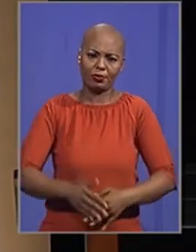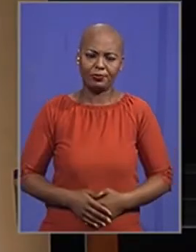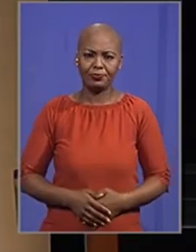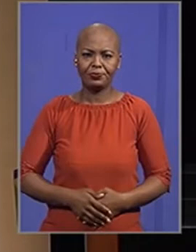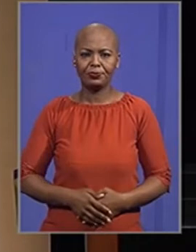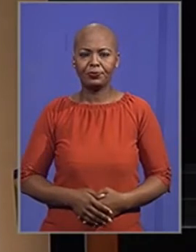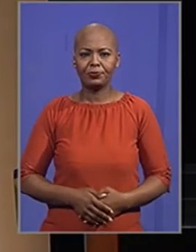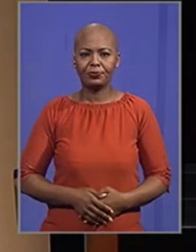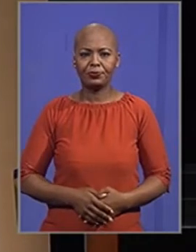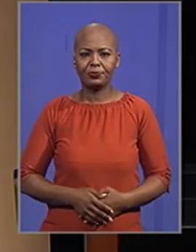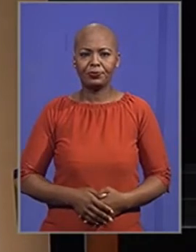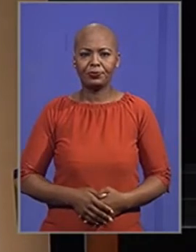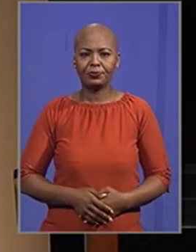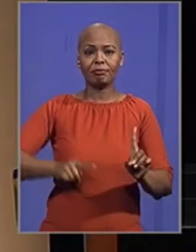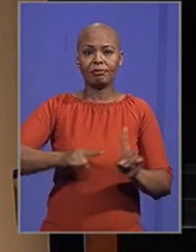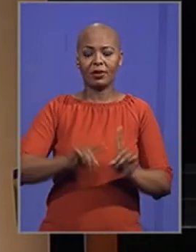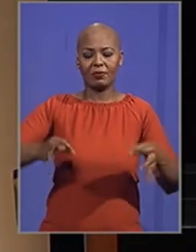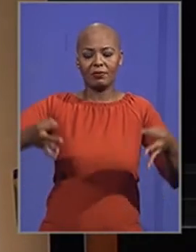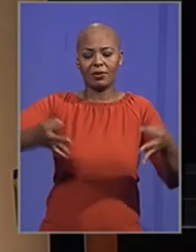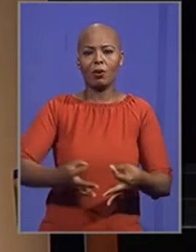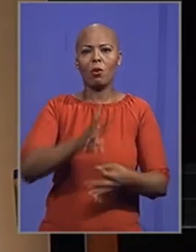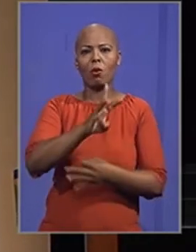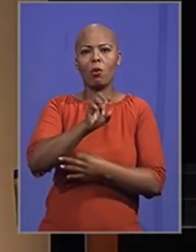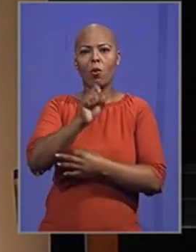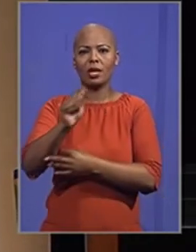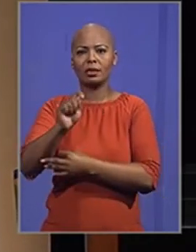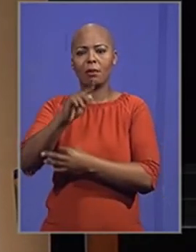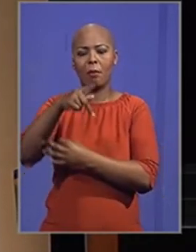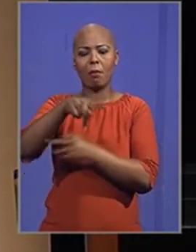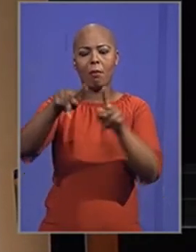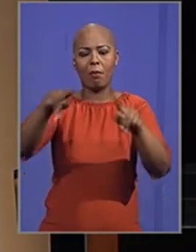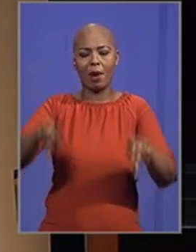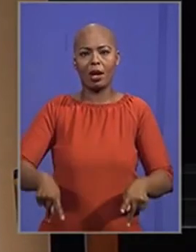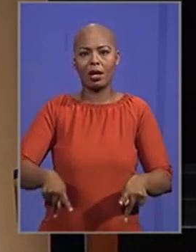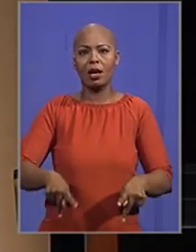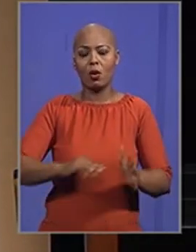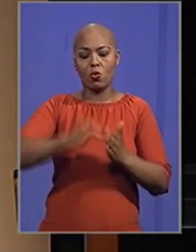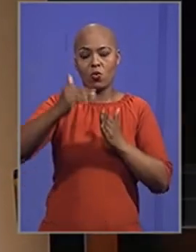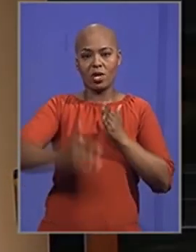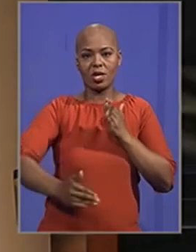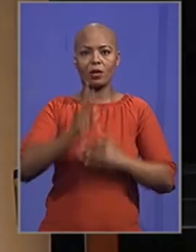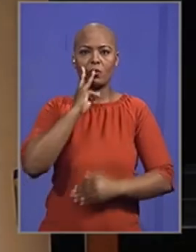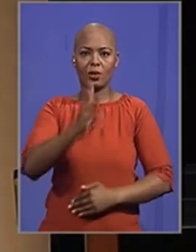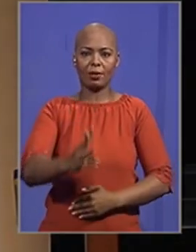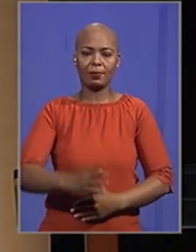Shai o tla bolokwa dirapeng tša West Park ka Johannesburg mafelelo a beke ye.